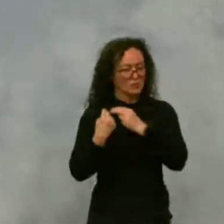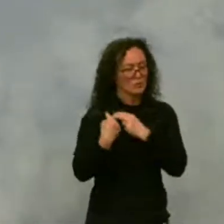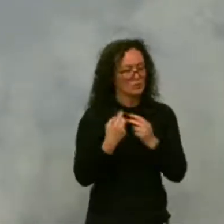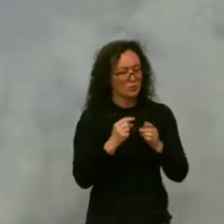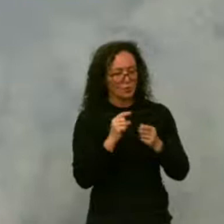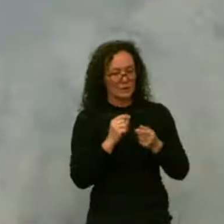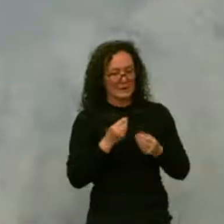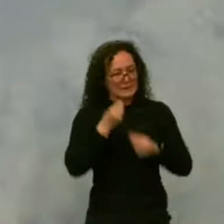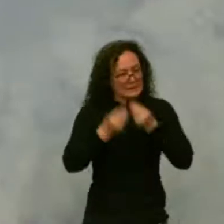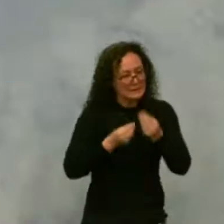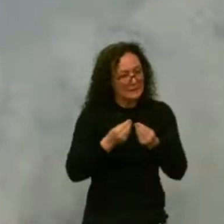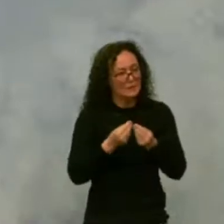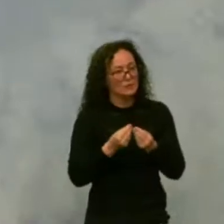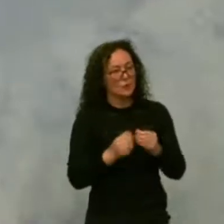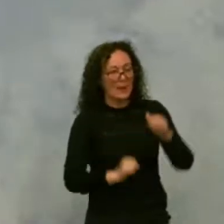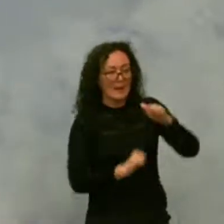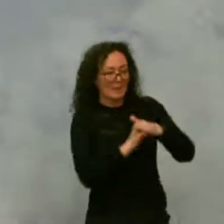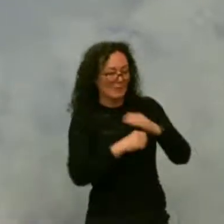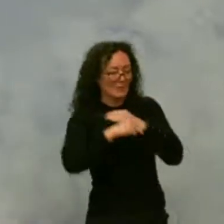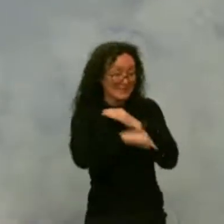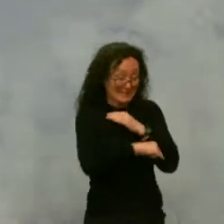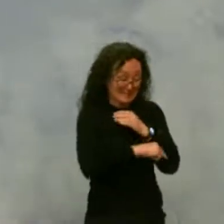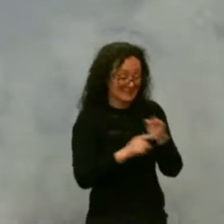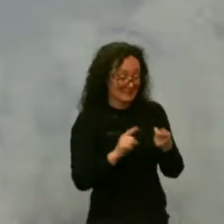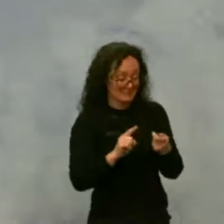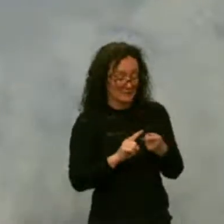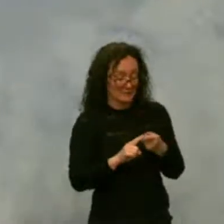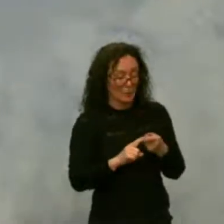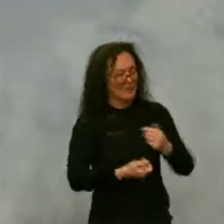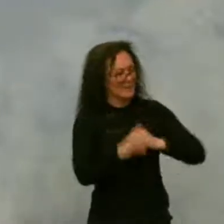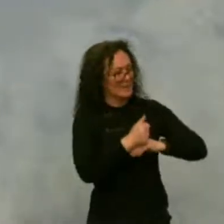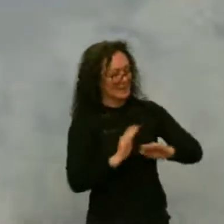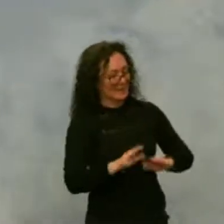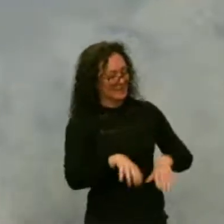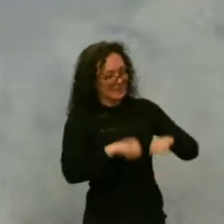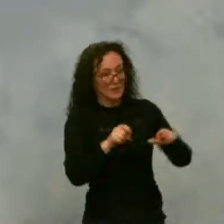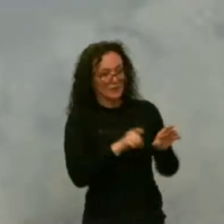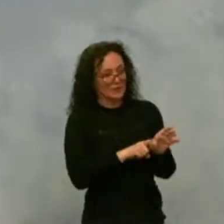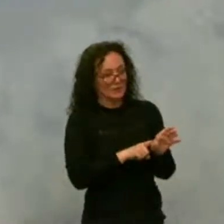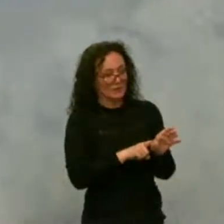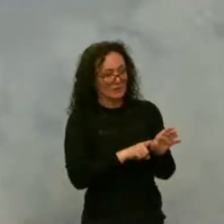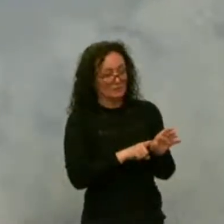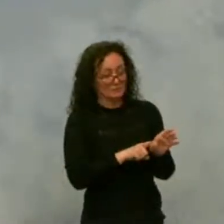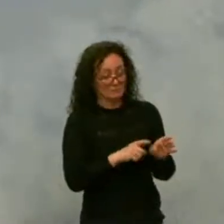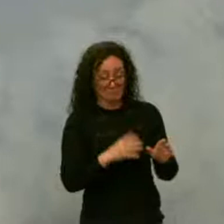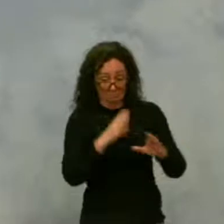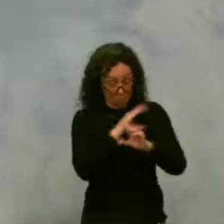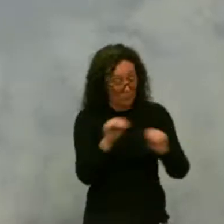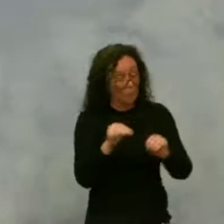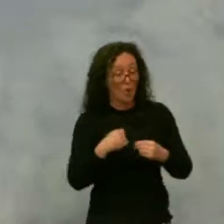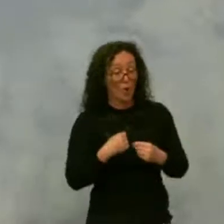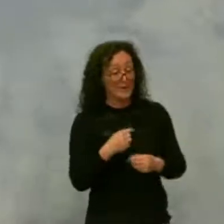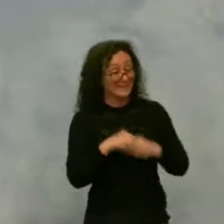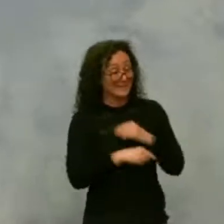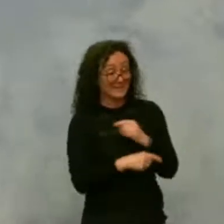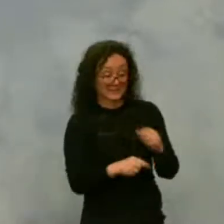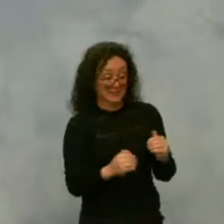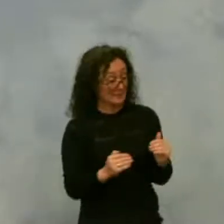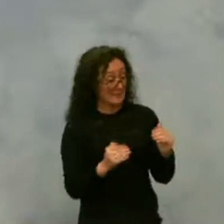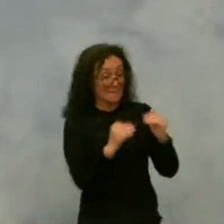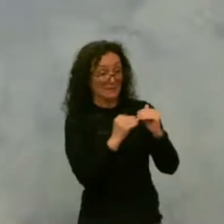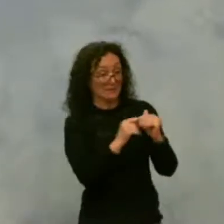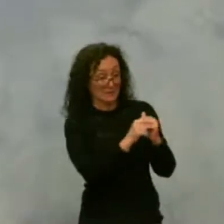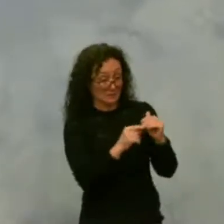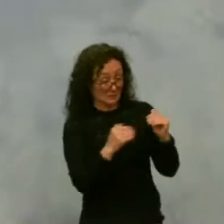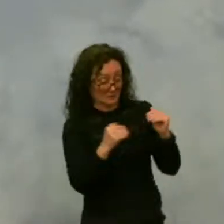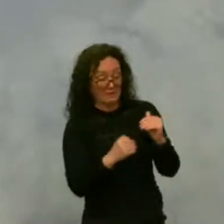relate to limits for debt. We set them at the start of the year, and I can report that our debt is within those limits at the moment. And also we set limits on